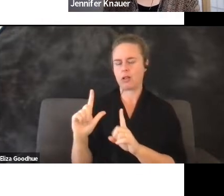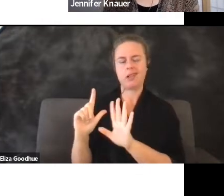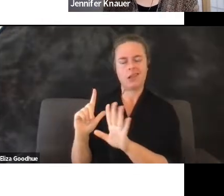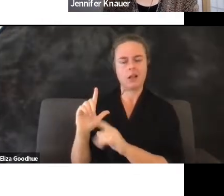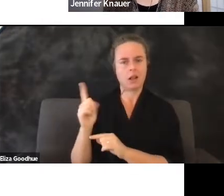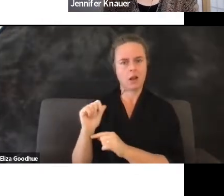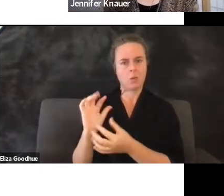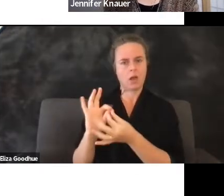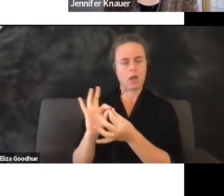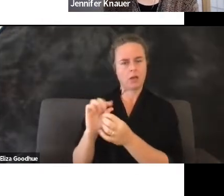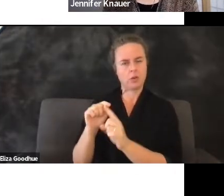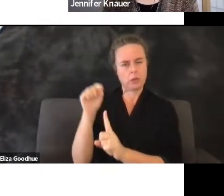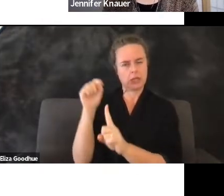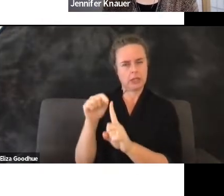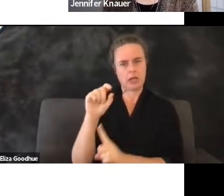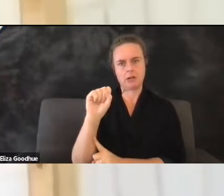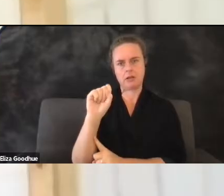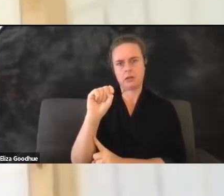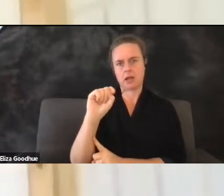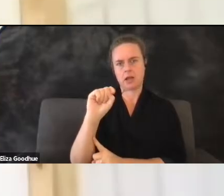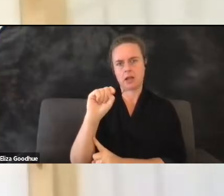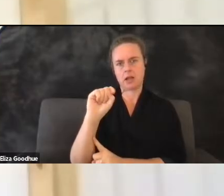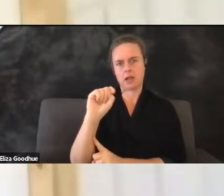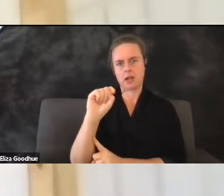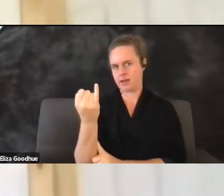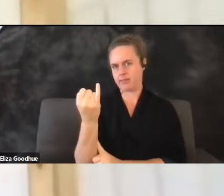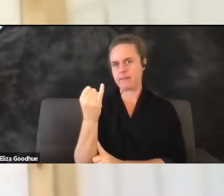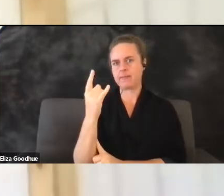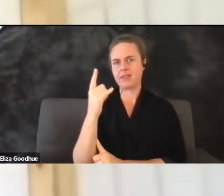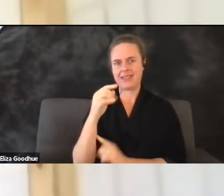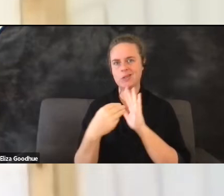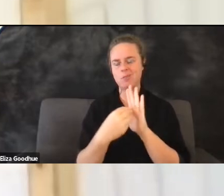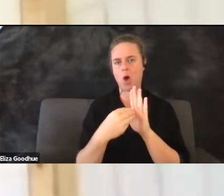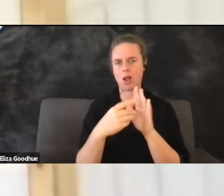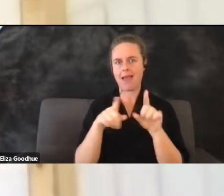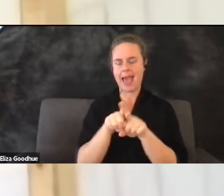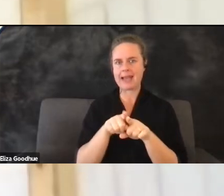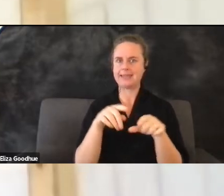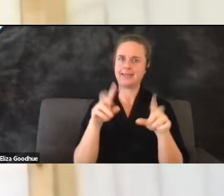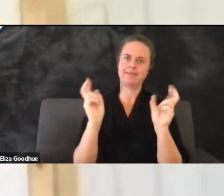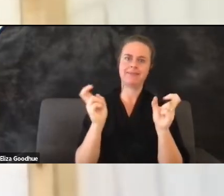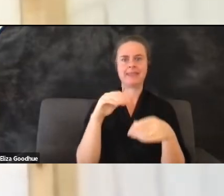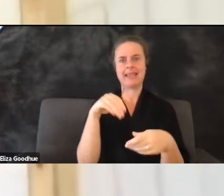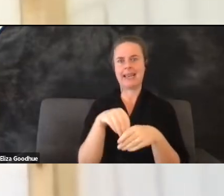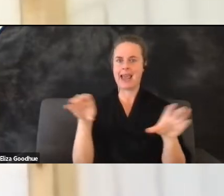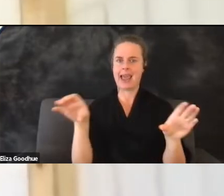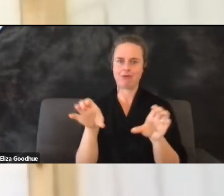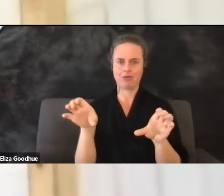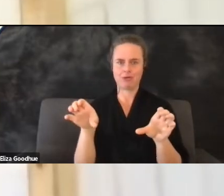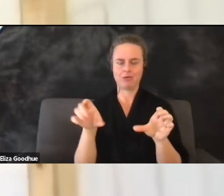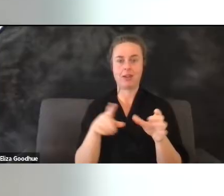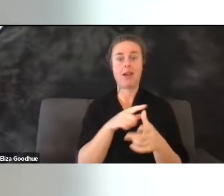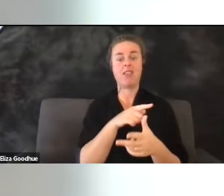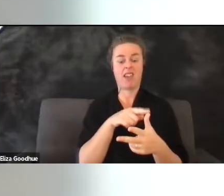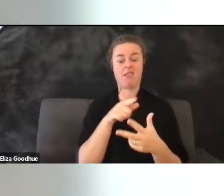what's happened in St. Johnsbury. So this model in action, I believe. And then Denise will speak a bit, and then we'll all bring three of you up for